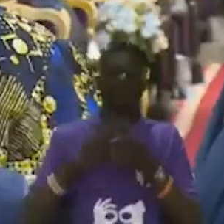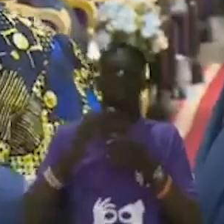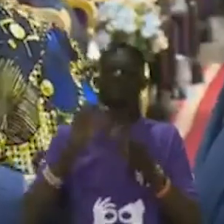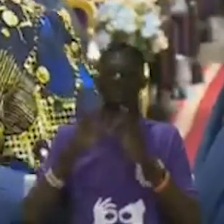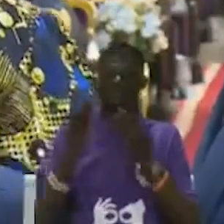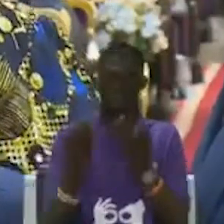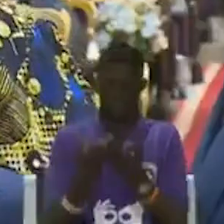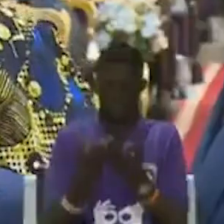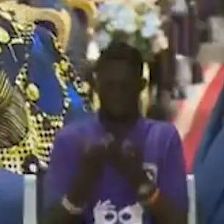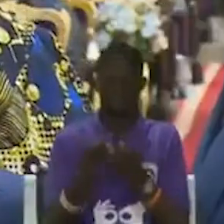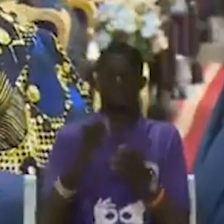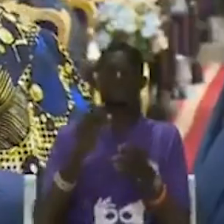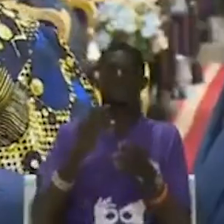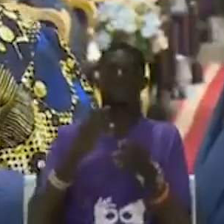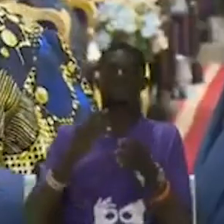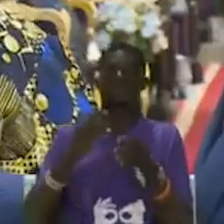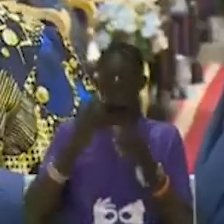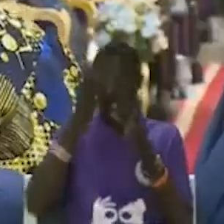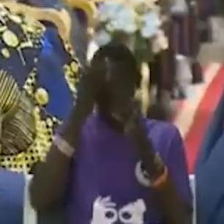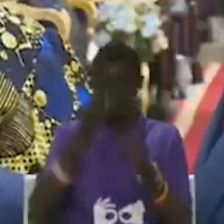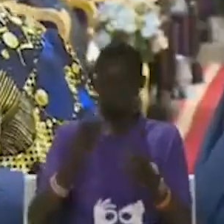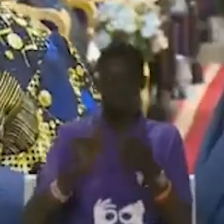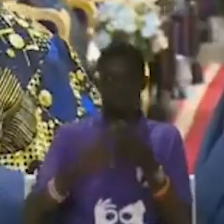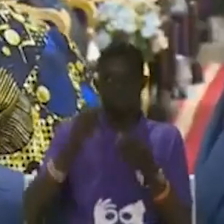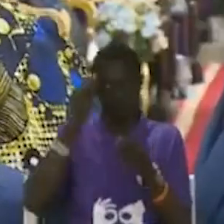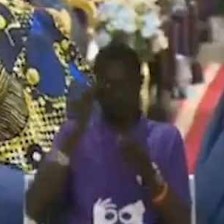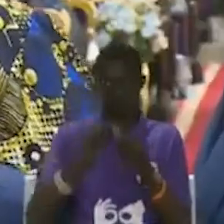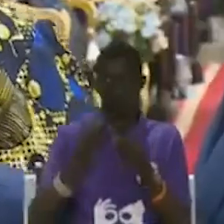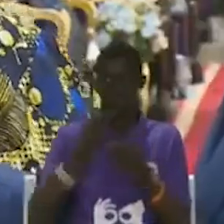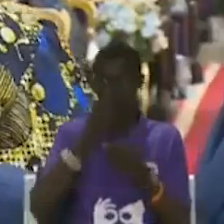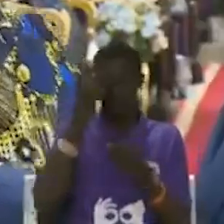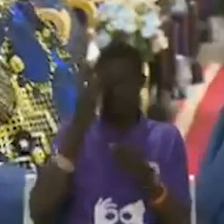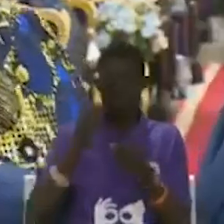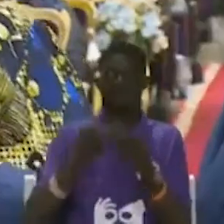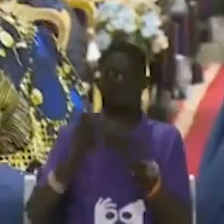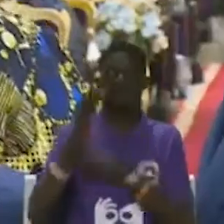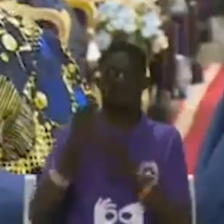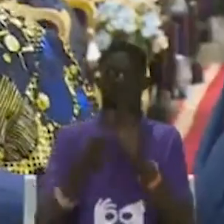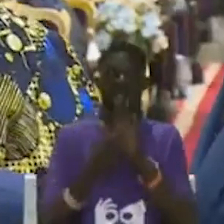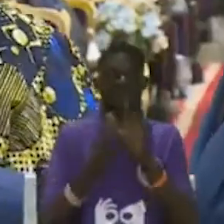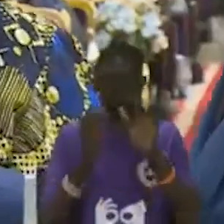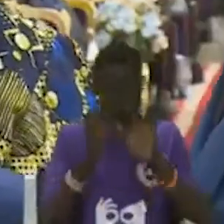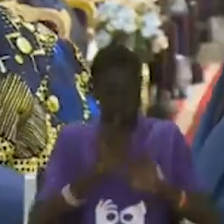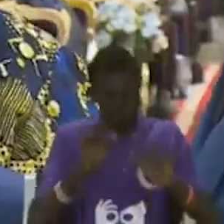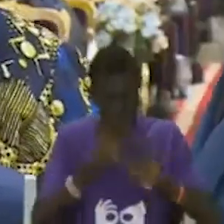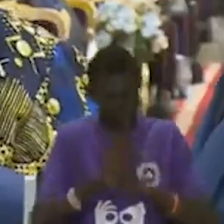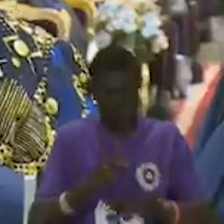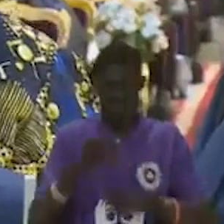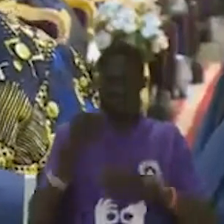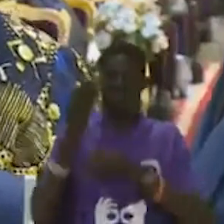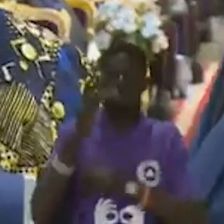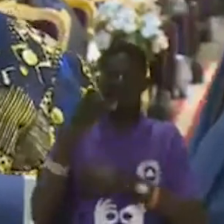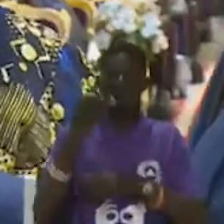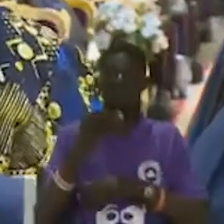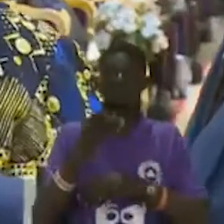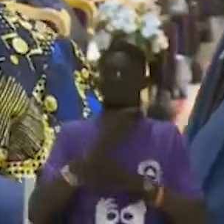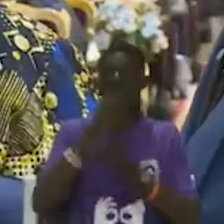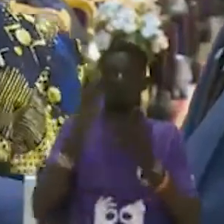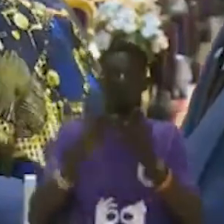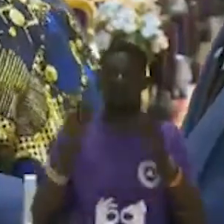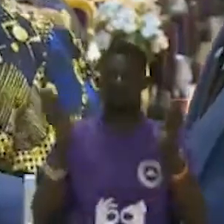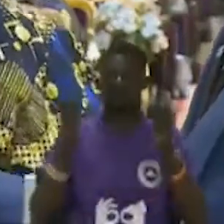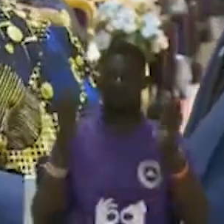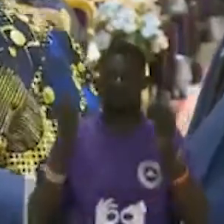family, decided to remember me because God showed me mercy. The God of perfect